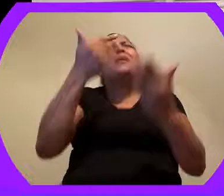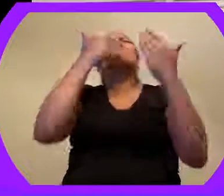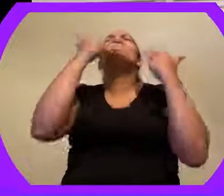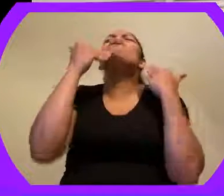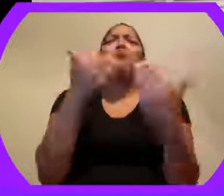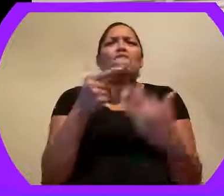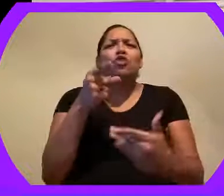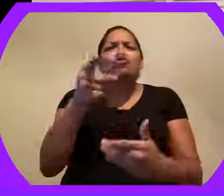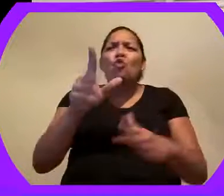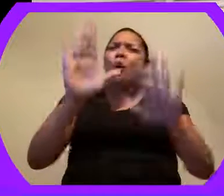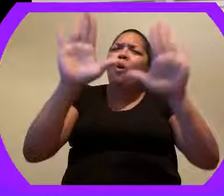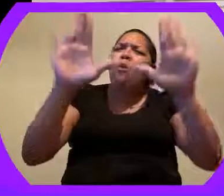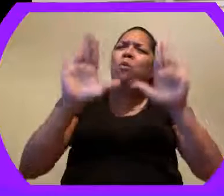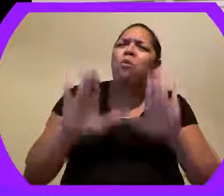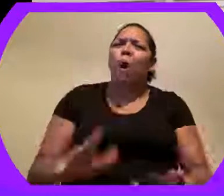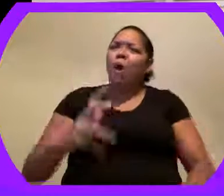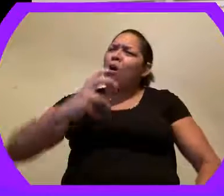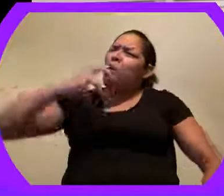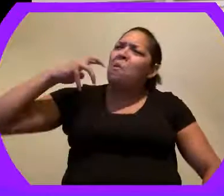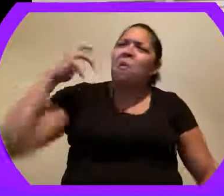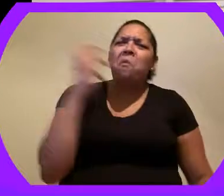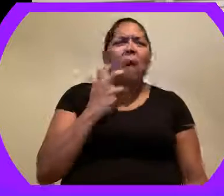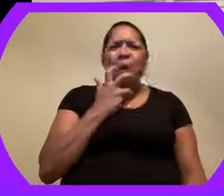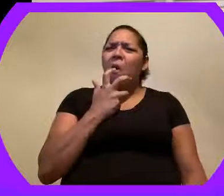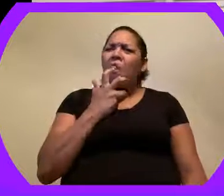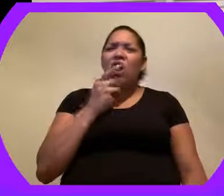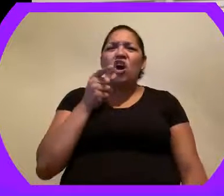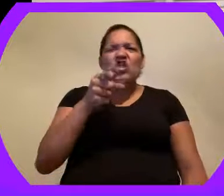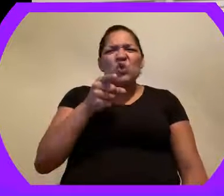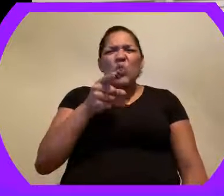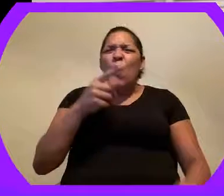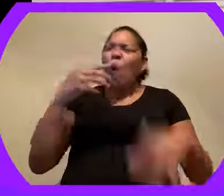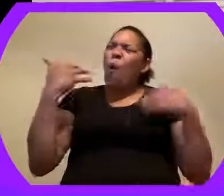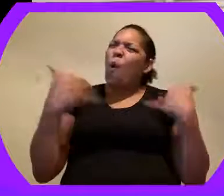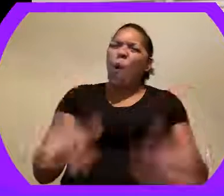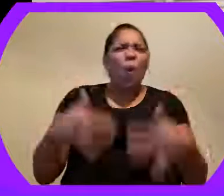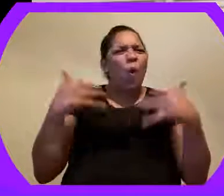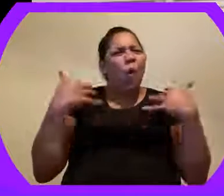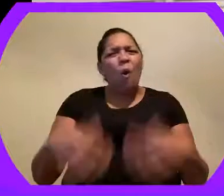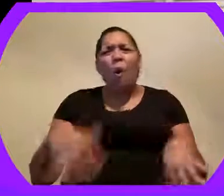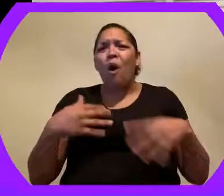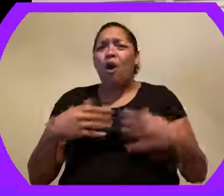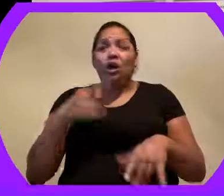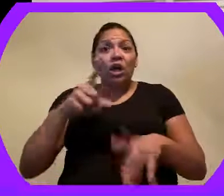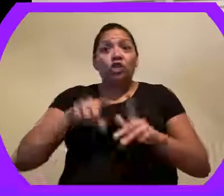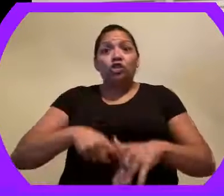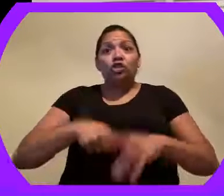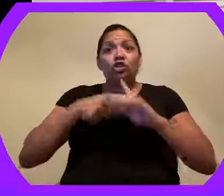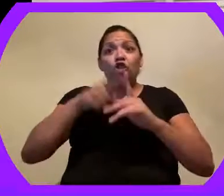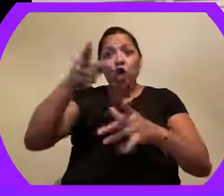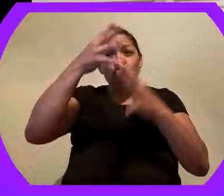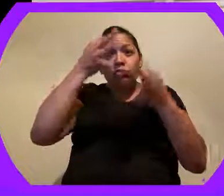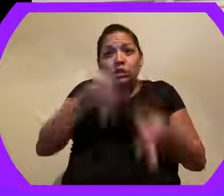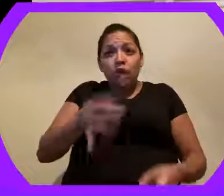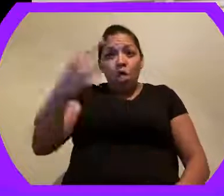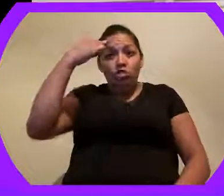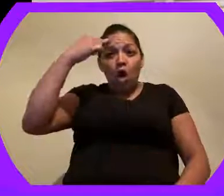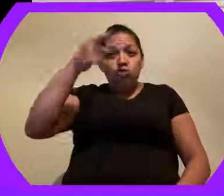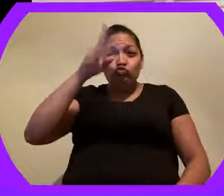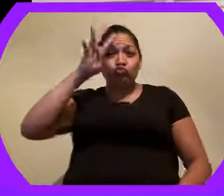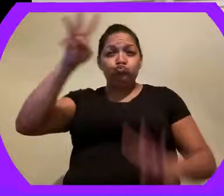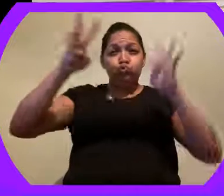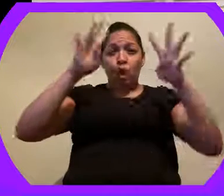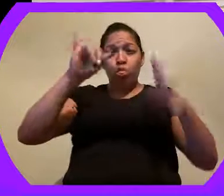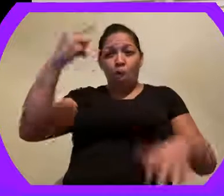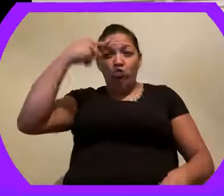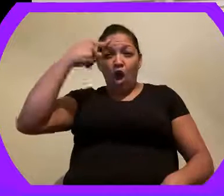ways. So own that. Be grateful for that. You are divine. You are magnificent. You're unlimited. And when we start to